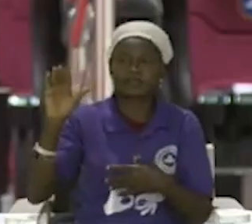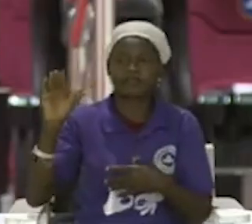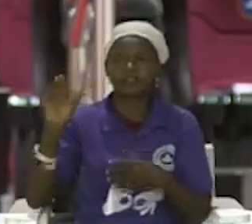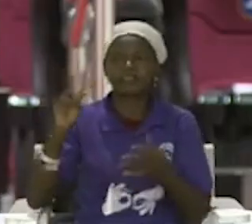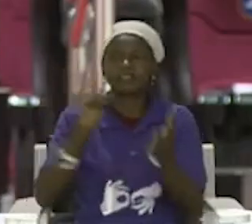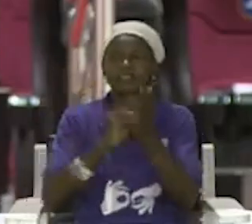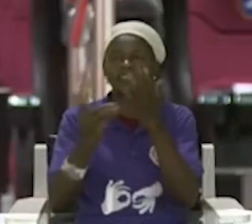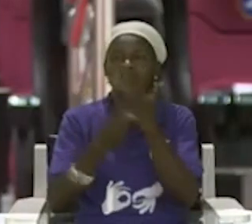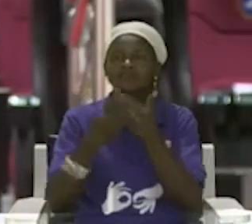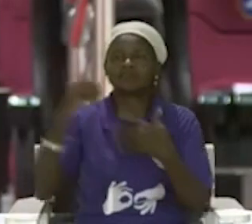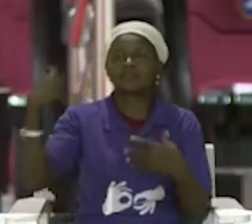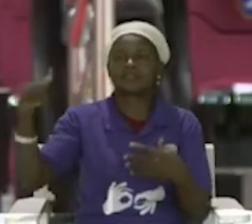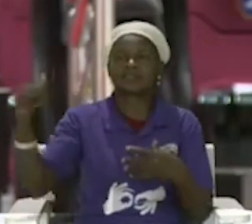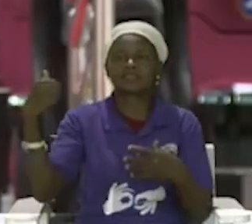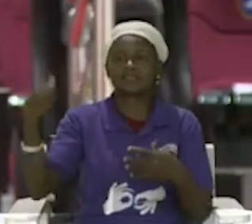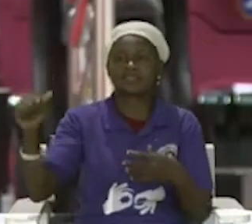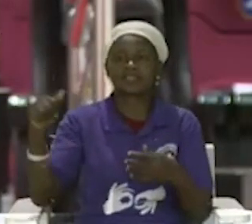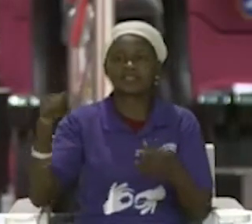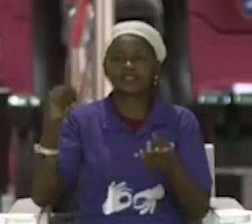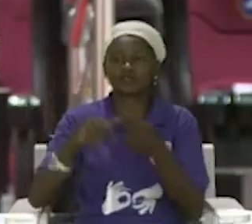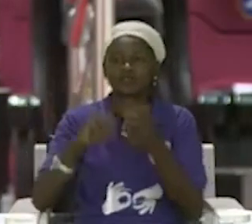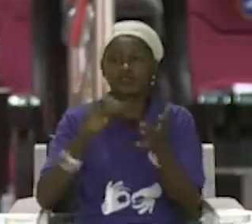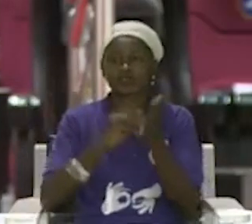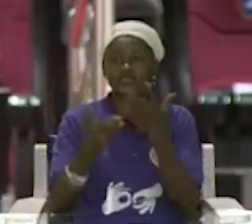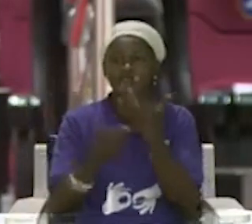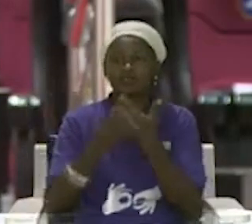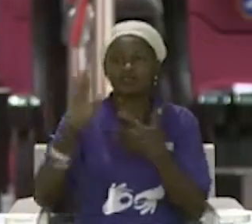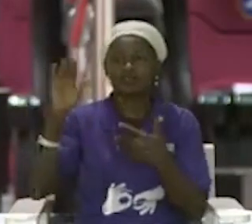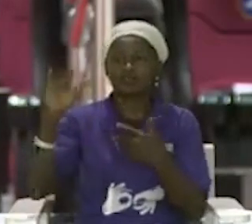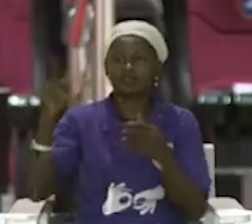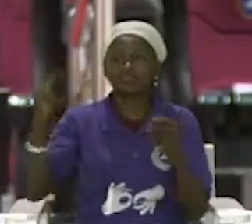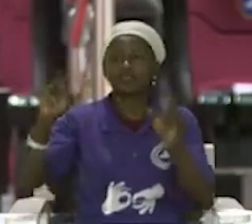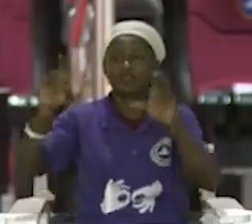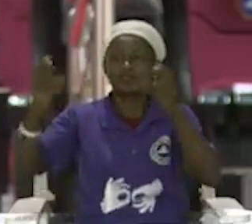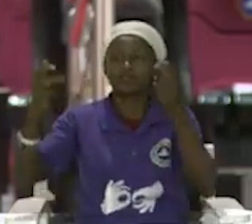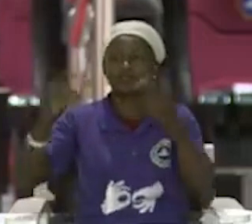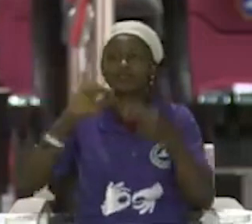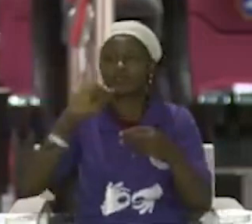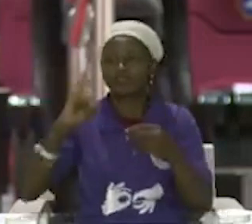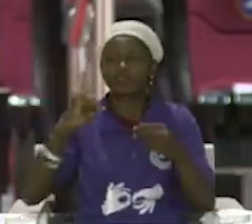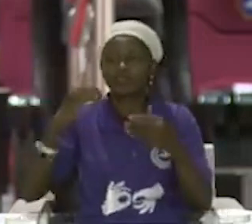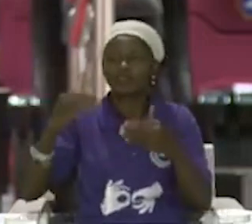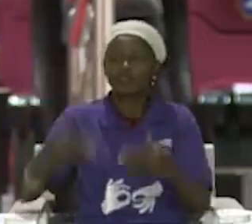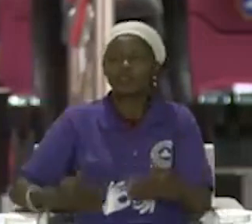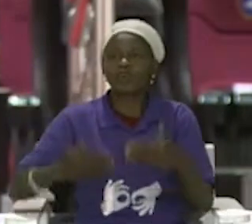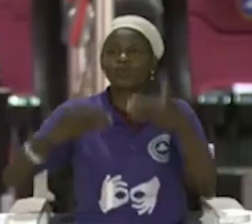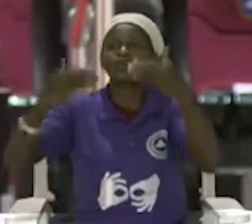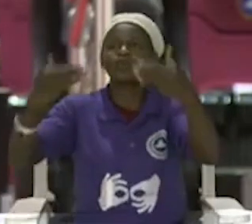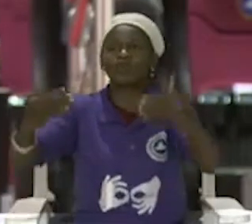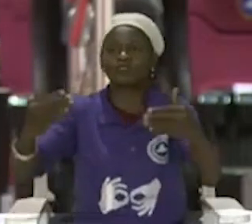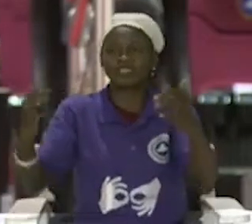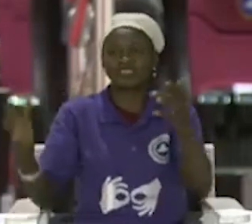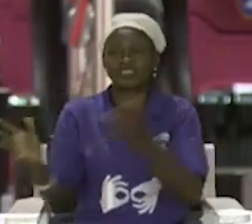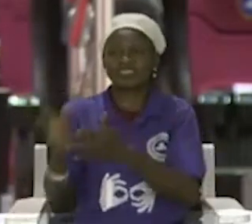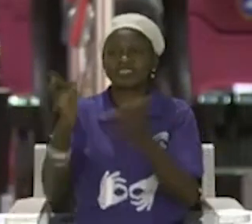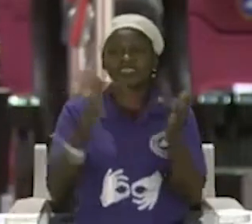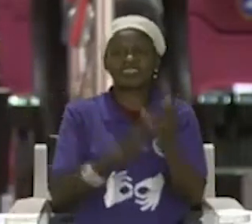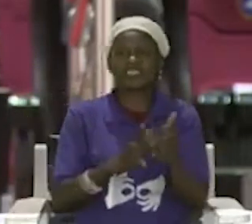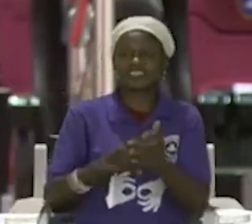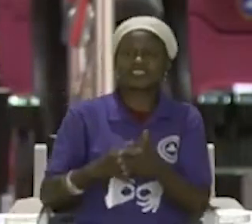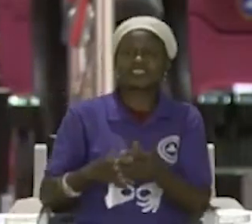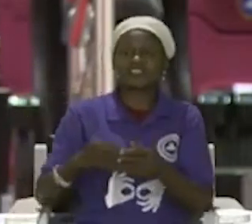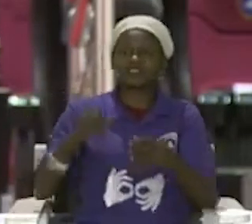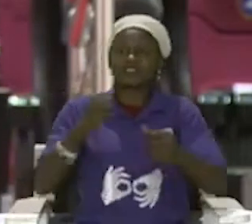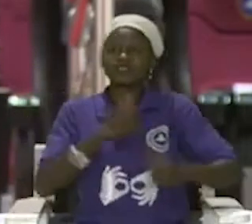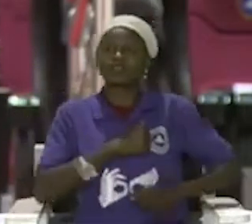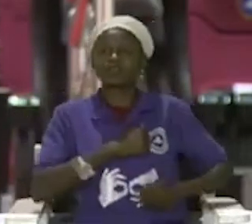December 10 to 15. The theme is Onward Christian Soldiers.